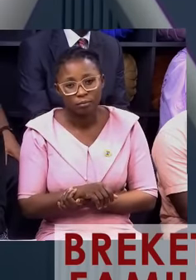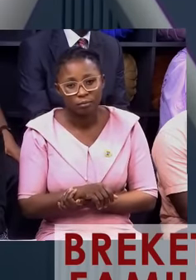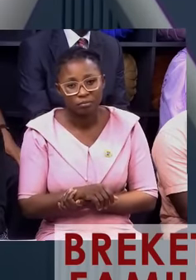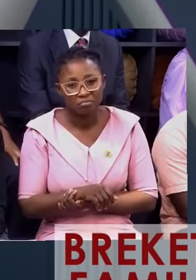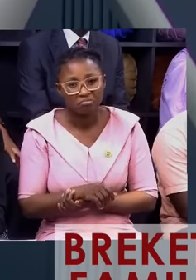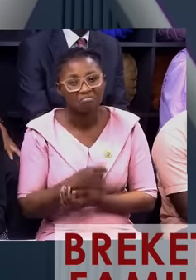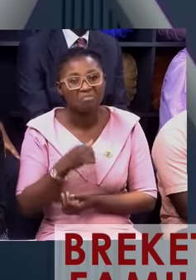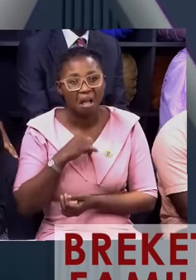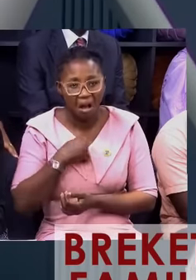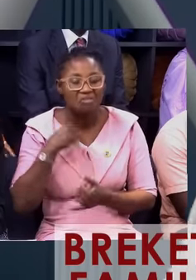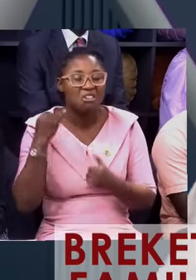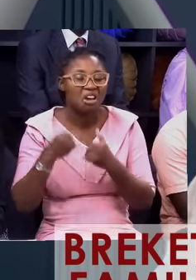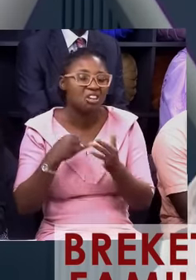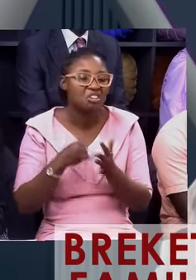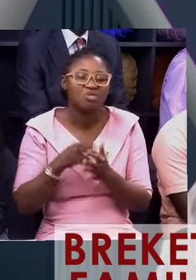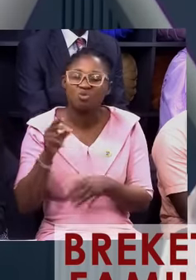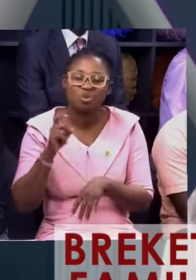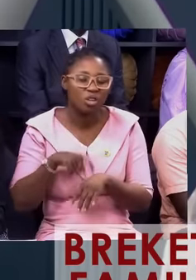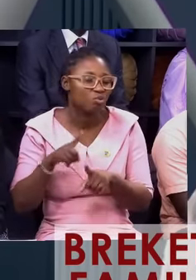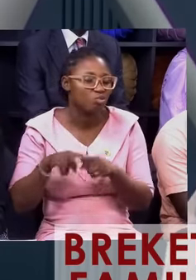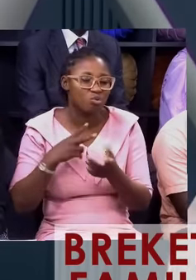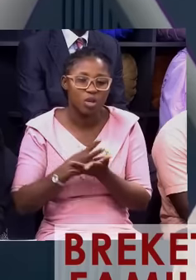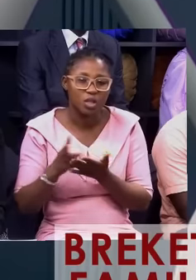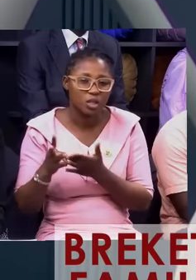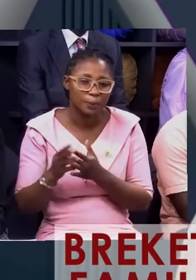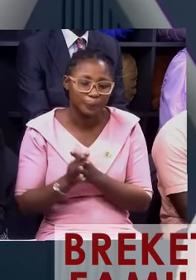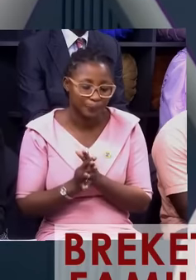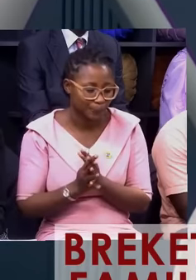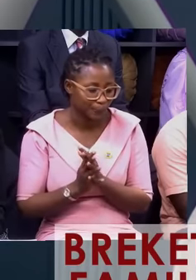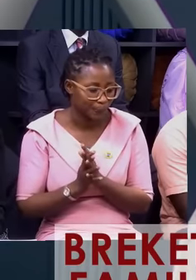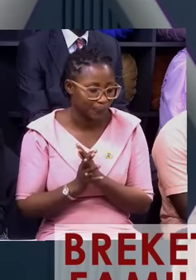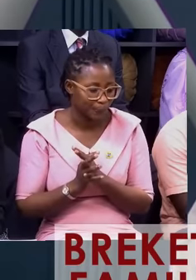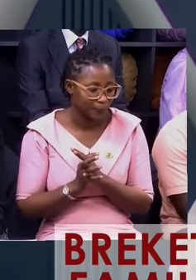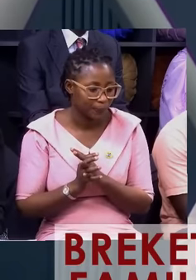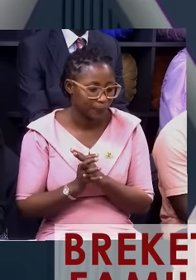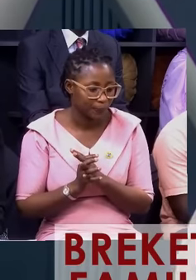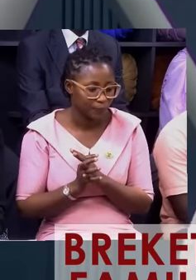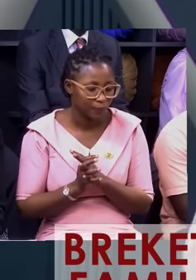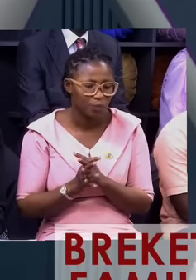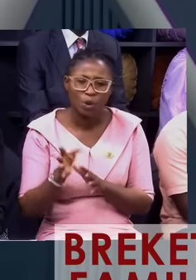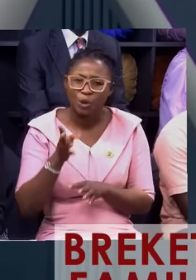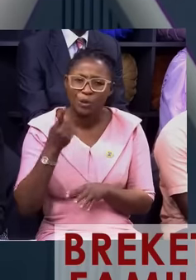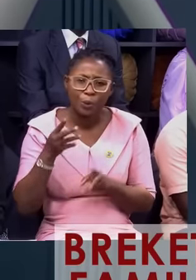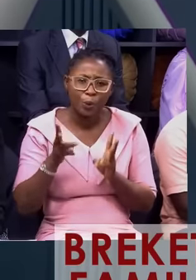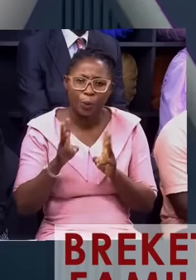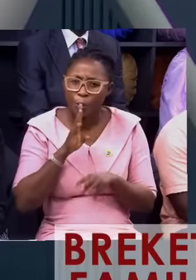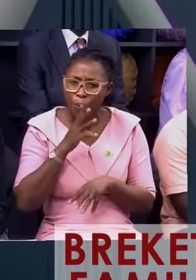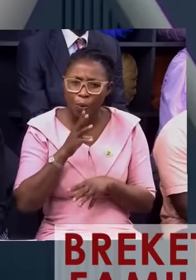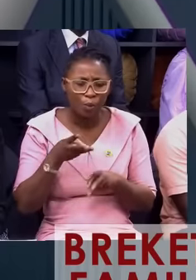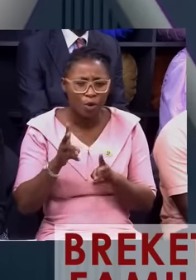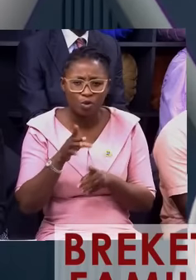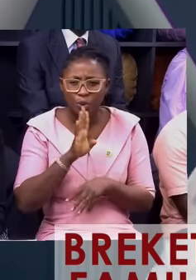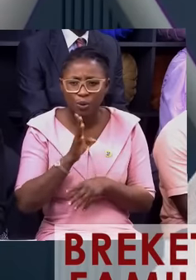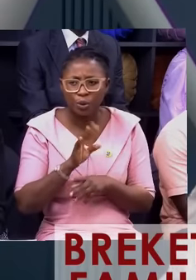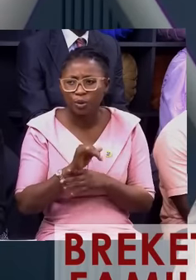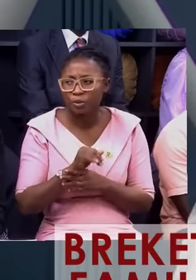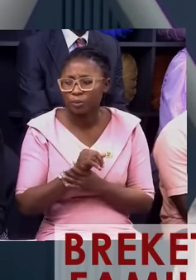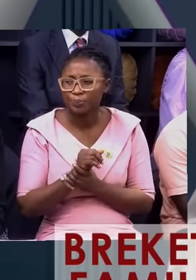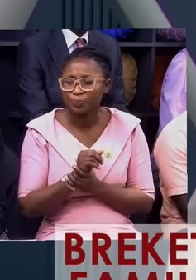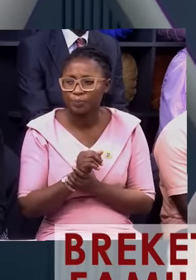end them no time to waste talk the way you talk to me